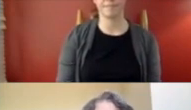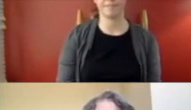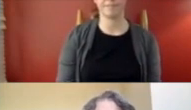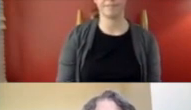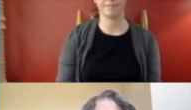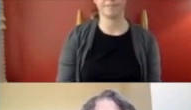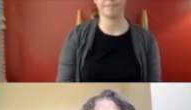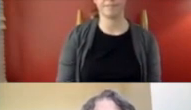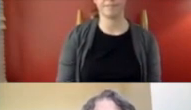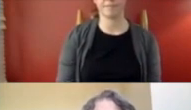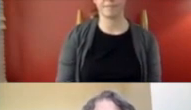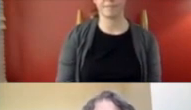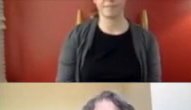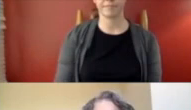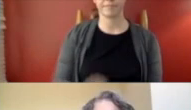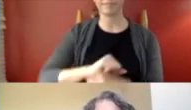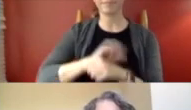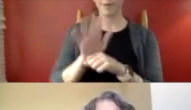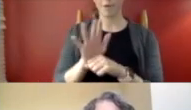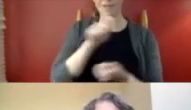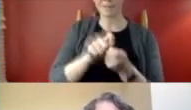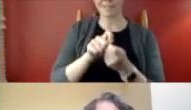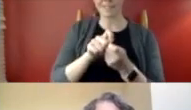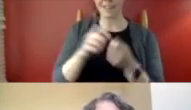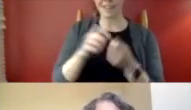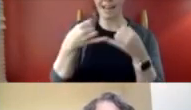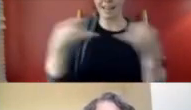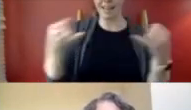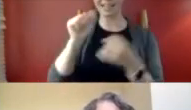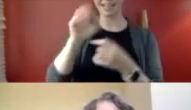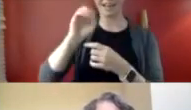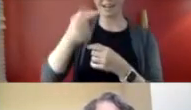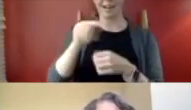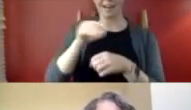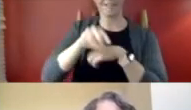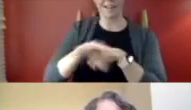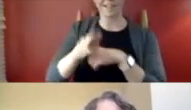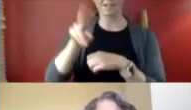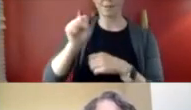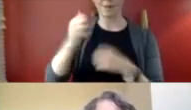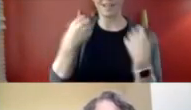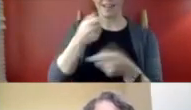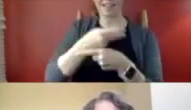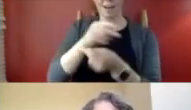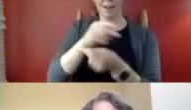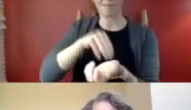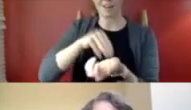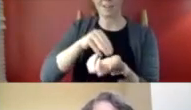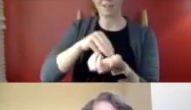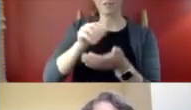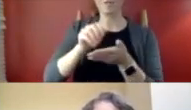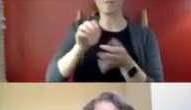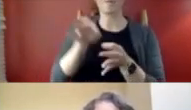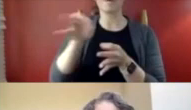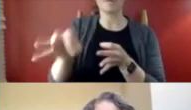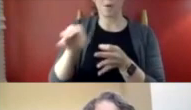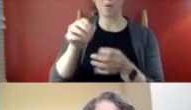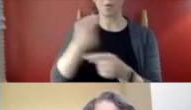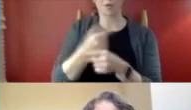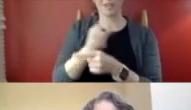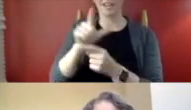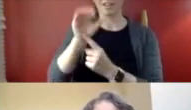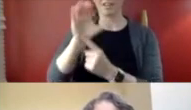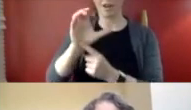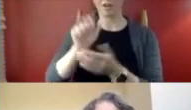In their COVID-specific guidelines, ACOG advises U.S. healthcare providers to postpone routine LARC removals if possible and counsel